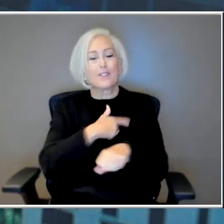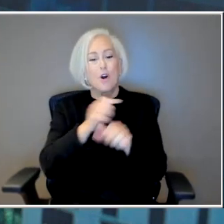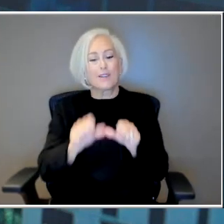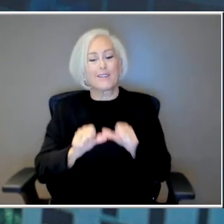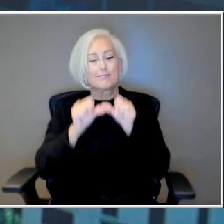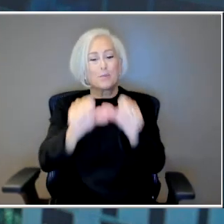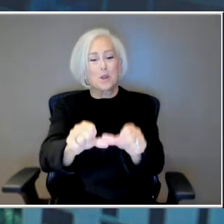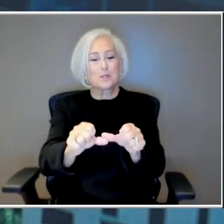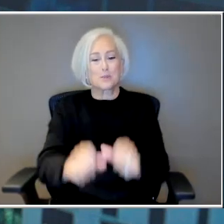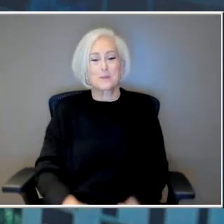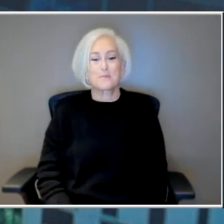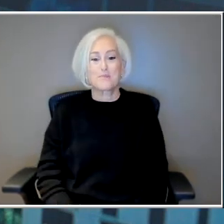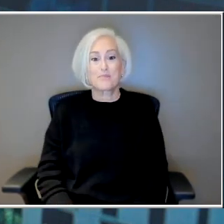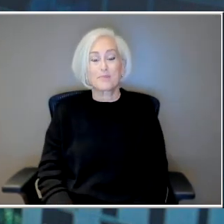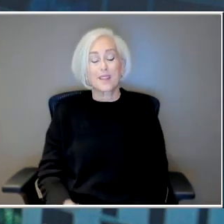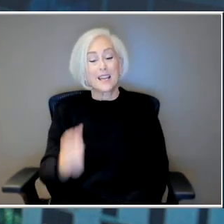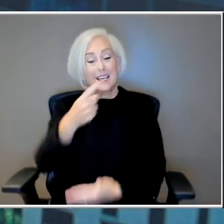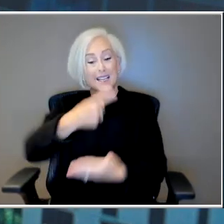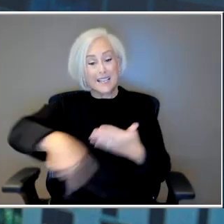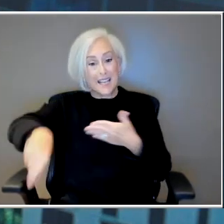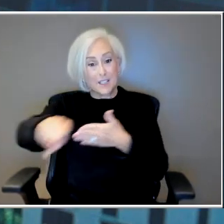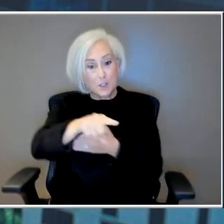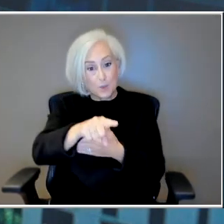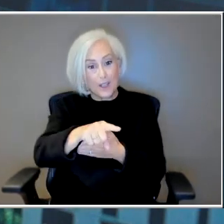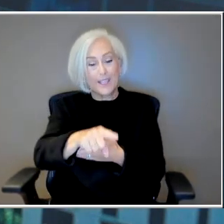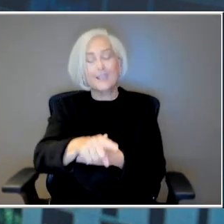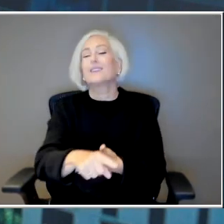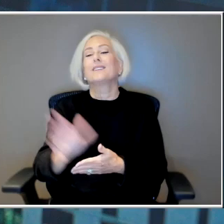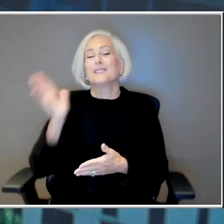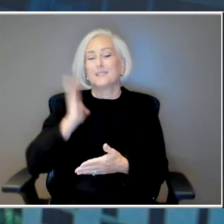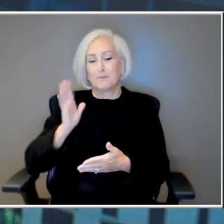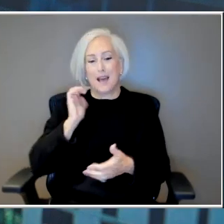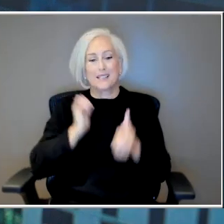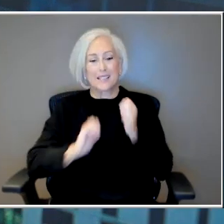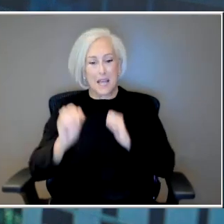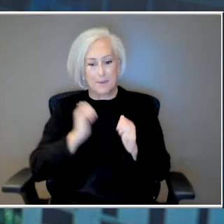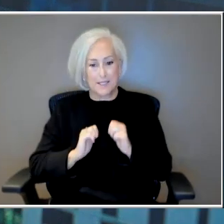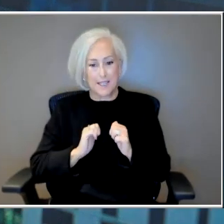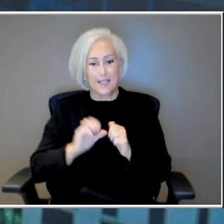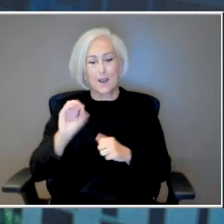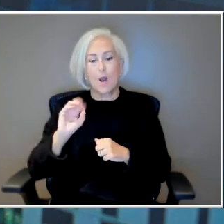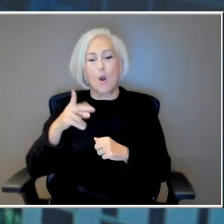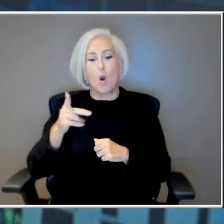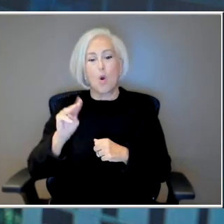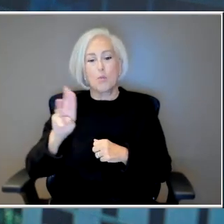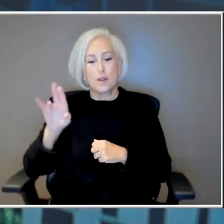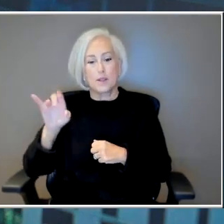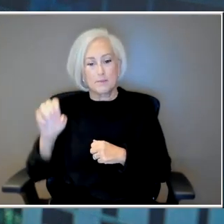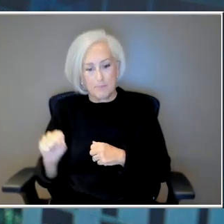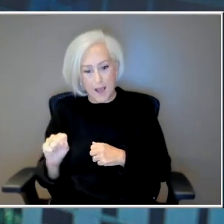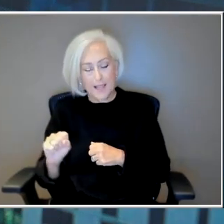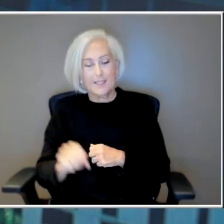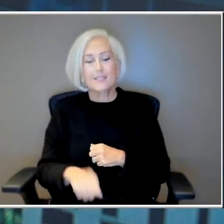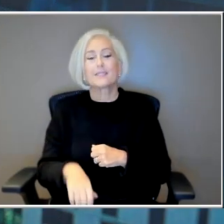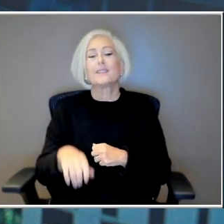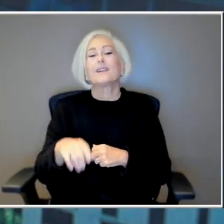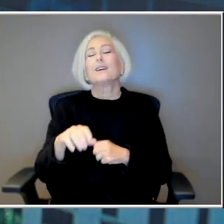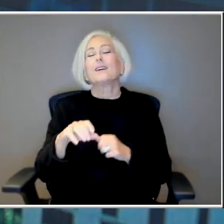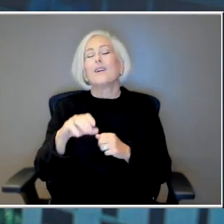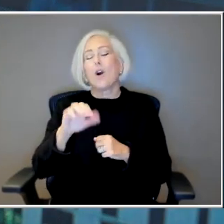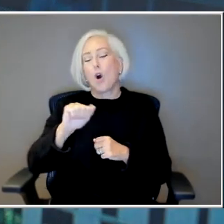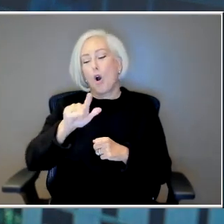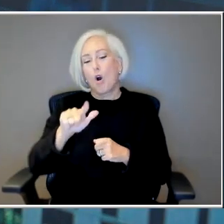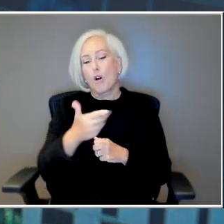encore presentations of the Morning Medical Update, open mics, and all things heart. Our next live program is in February, but if anything pressing comes up,